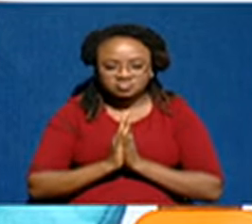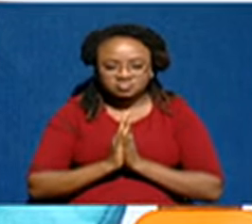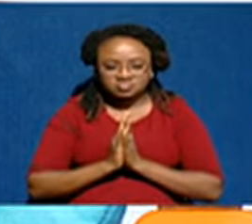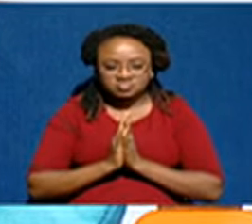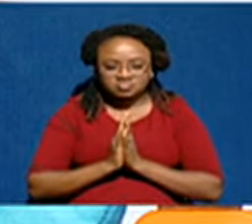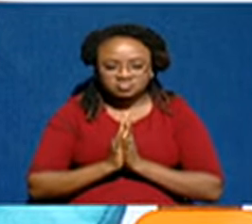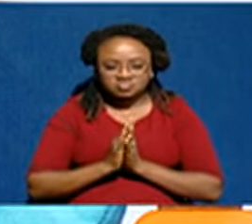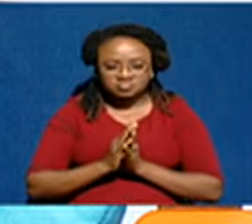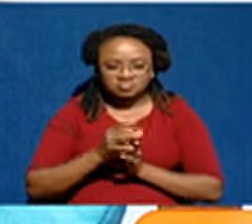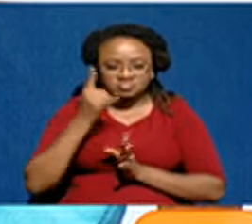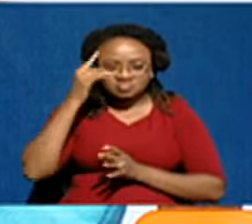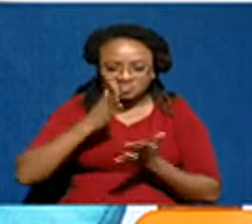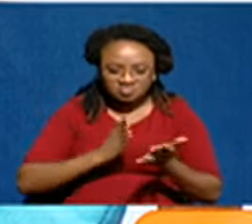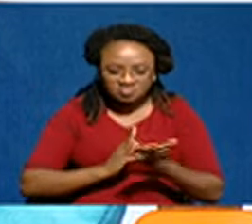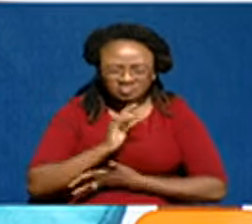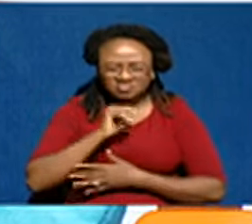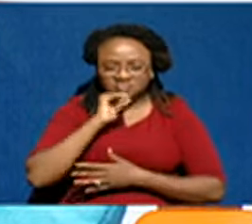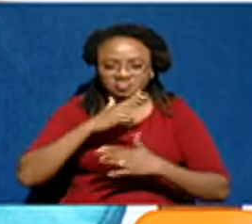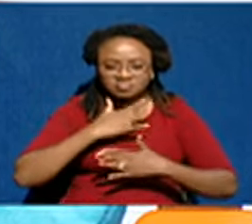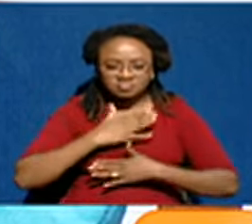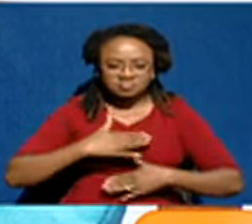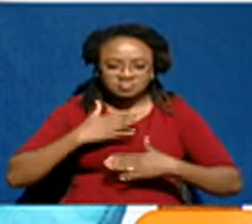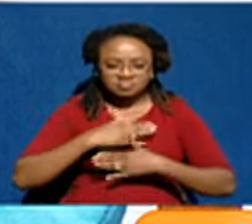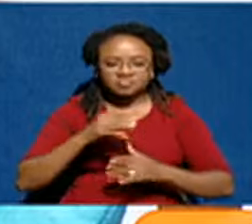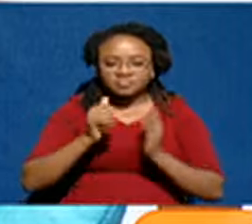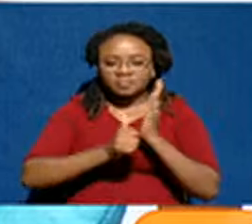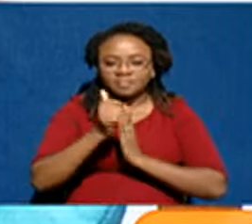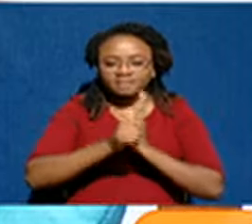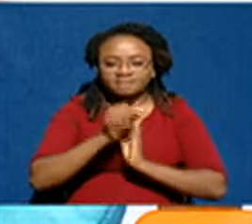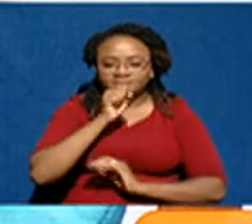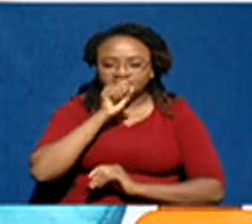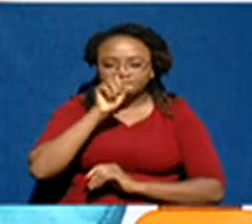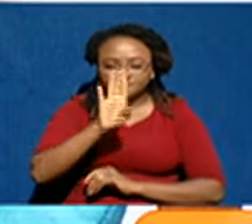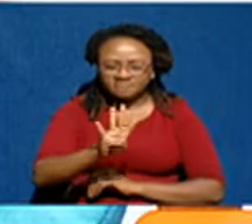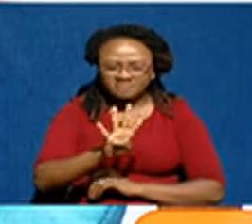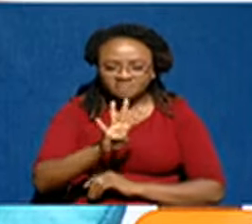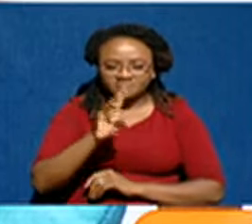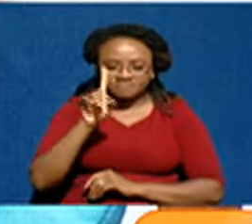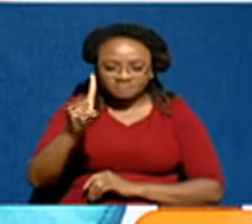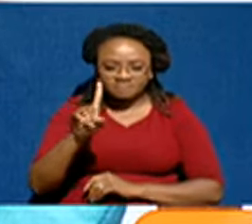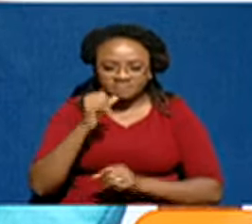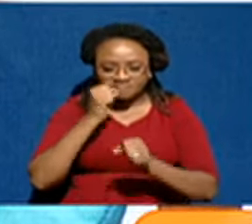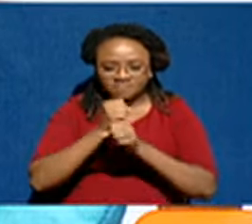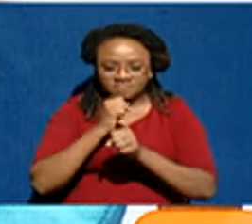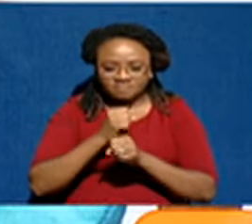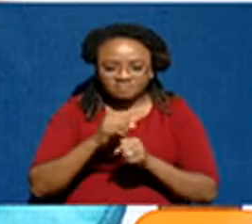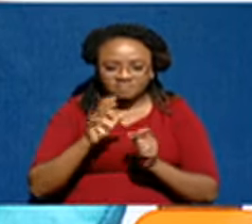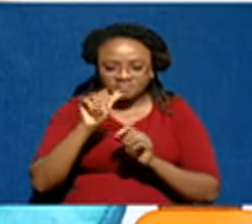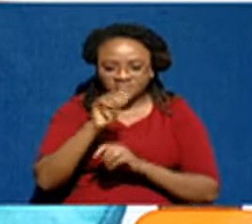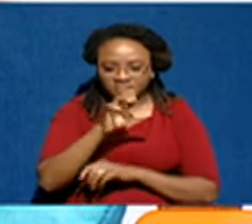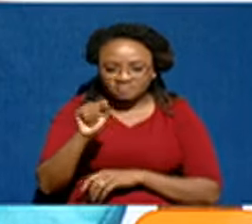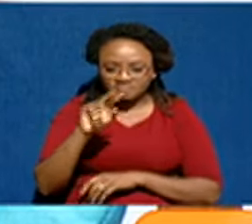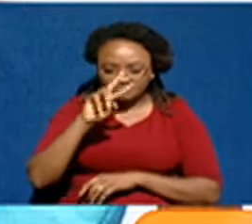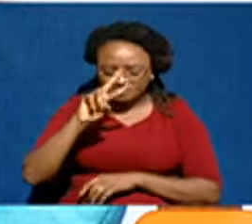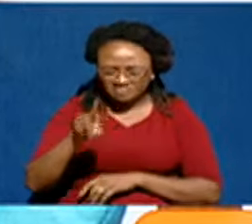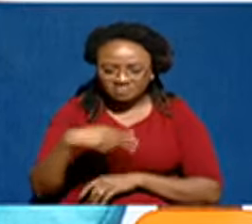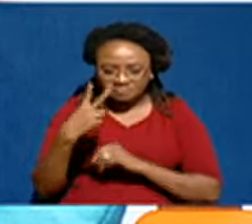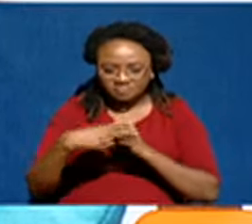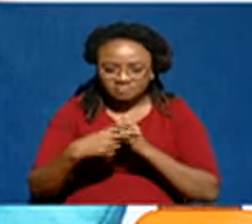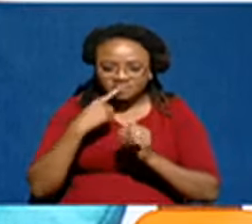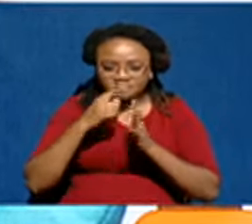right and not a privilege. Article 54.1 of the Labor Relations Act of 2007 stipulates that an employer